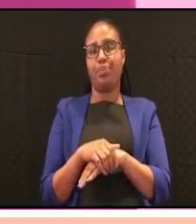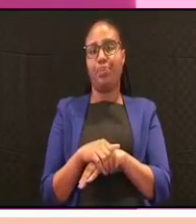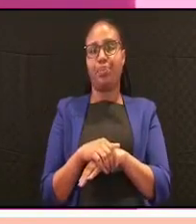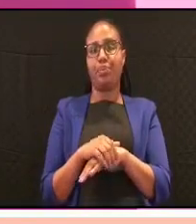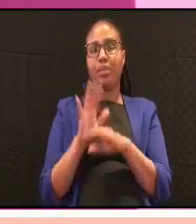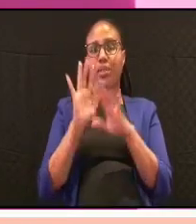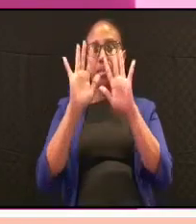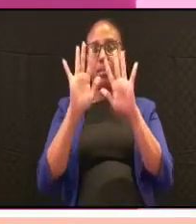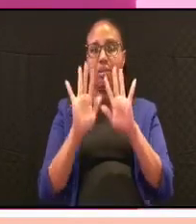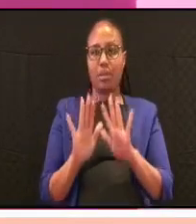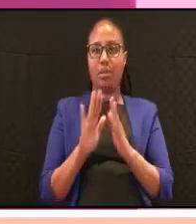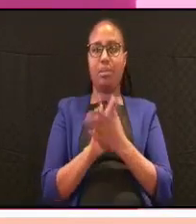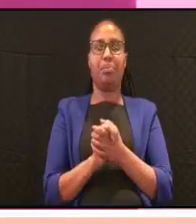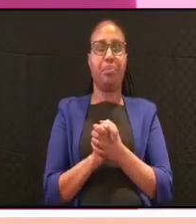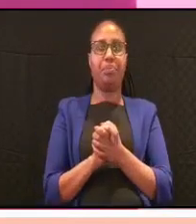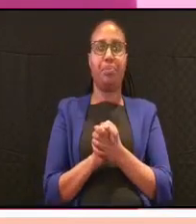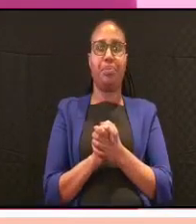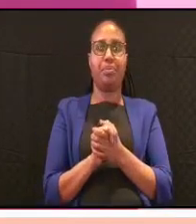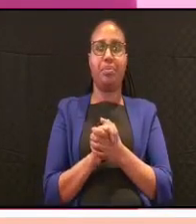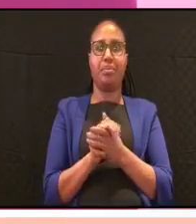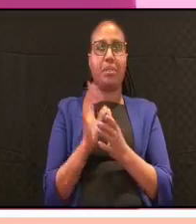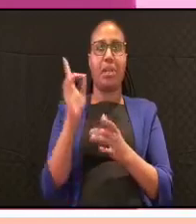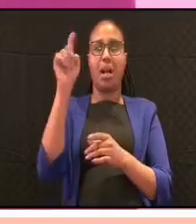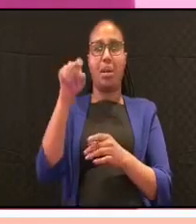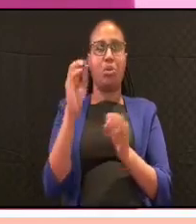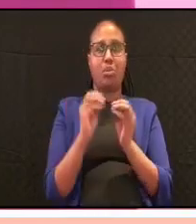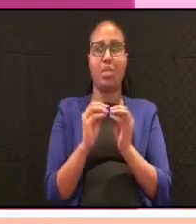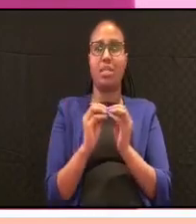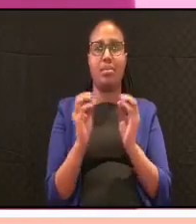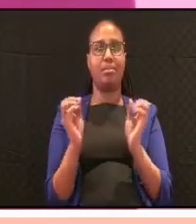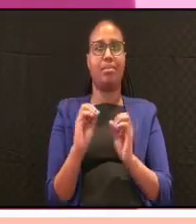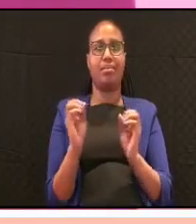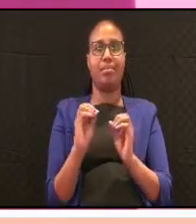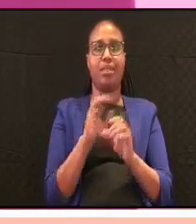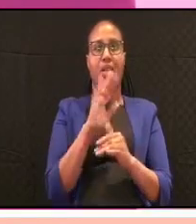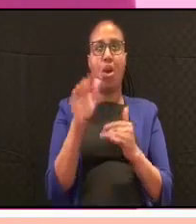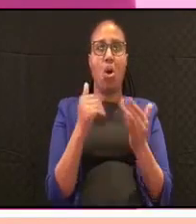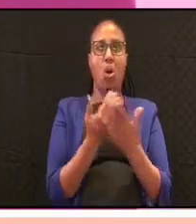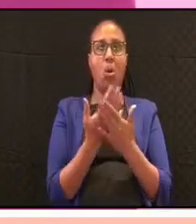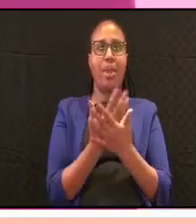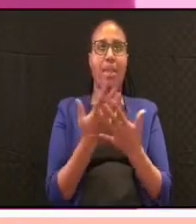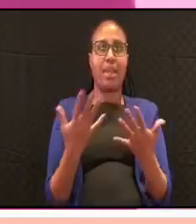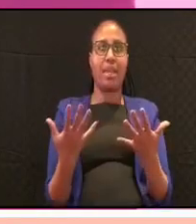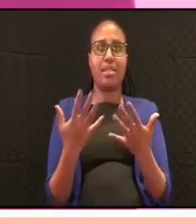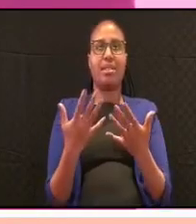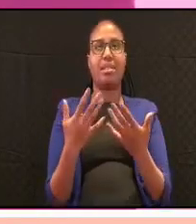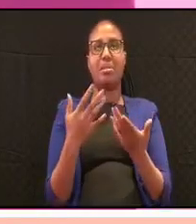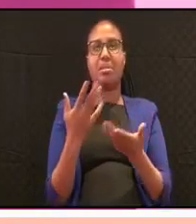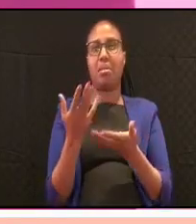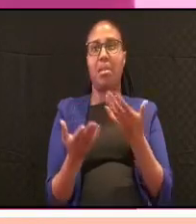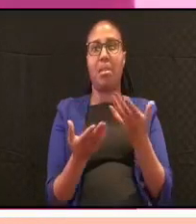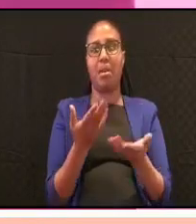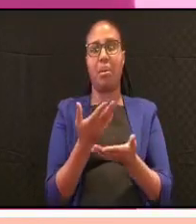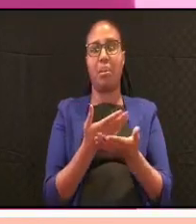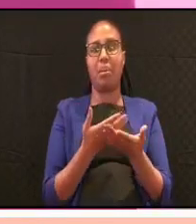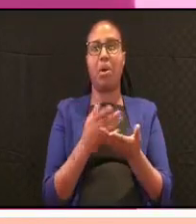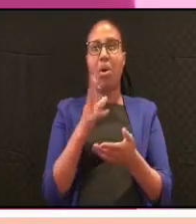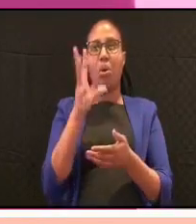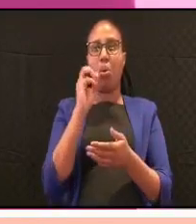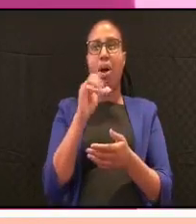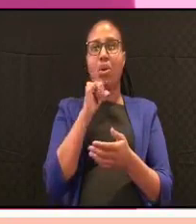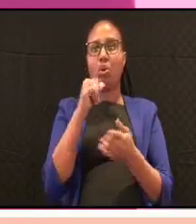Relevant cabinet secretaries did not come to those meetings. All the things that were agreed on were